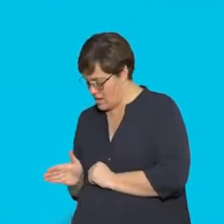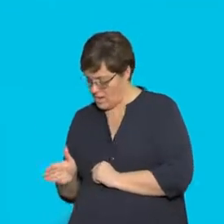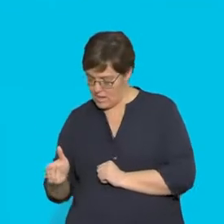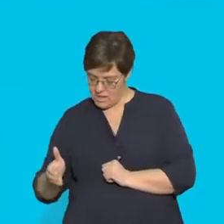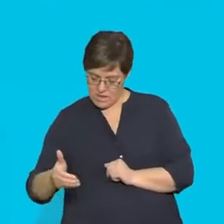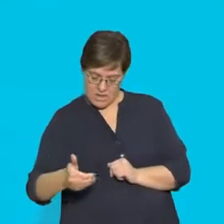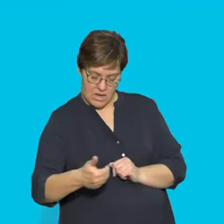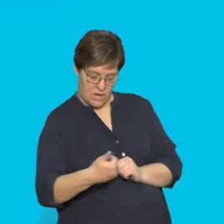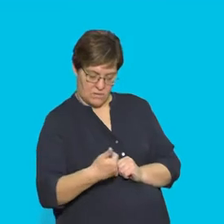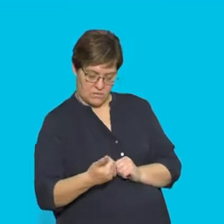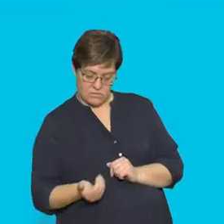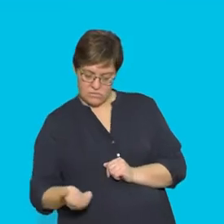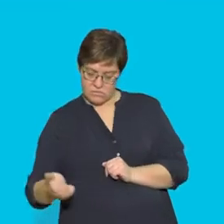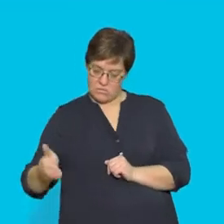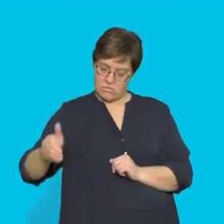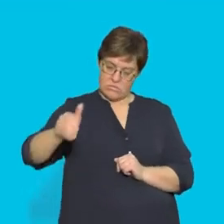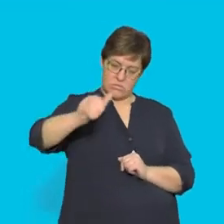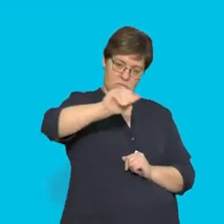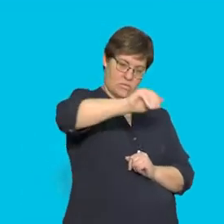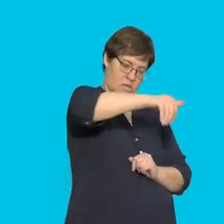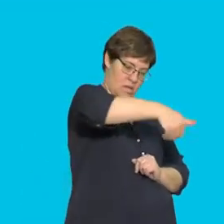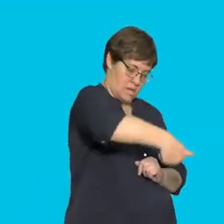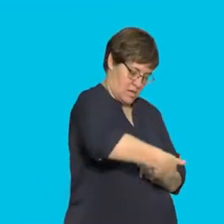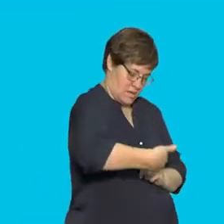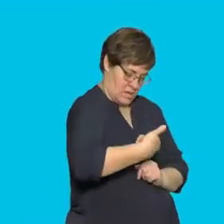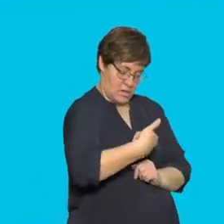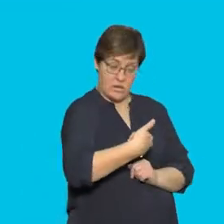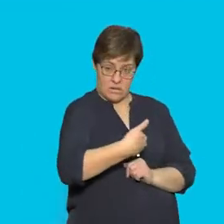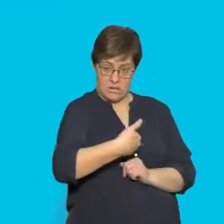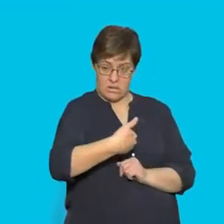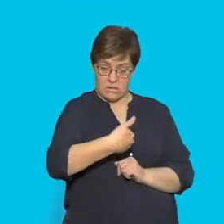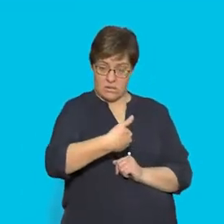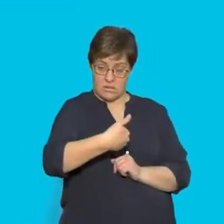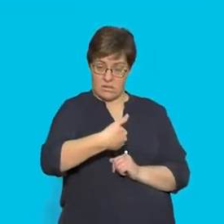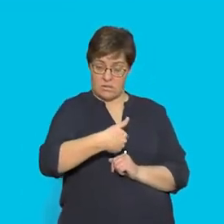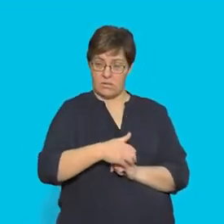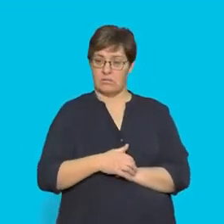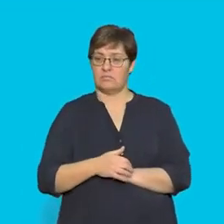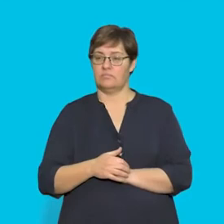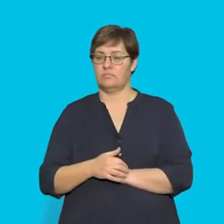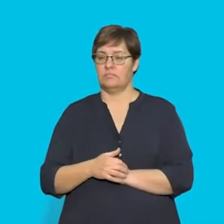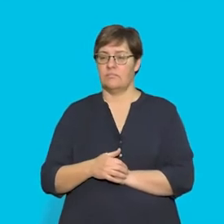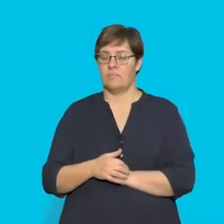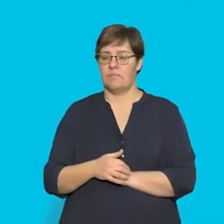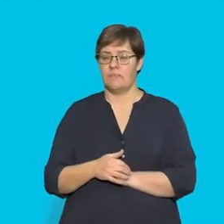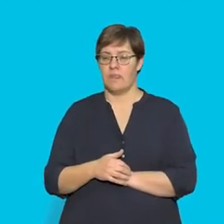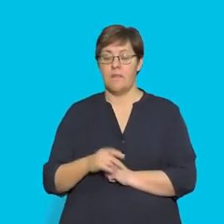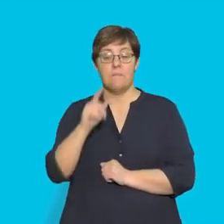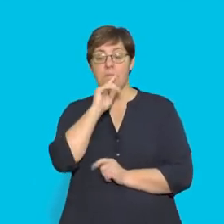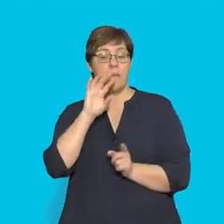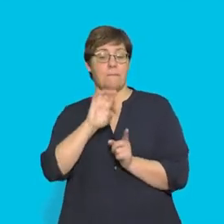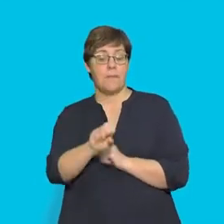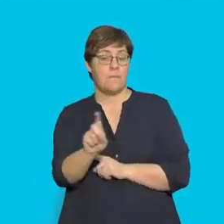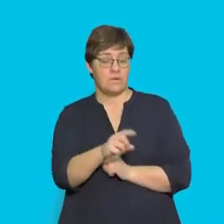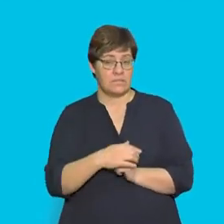coming out. So if I were to look at that end of that coil, what I'm